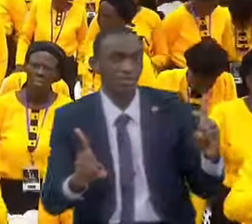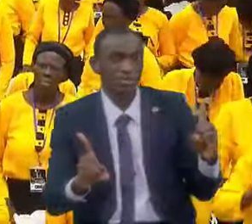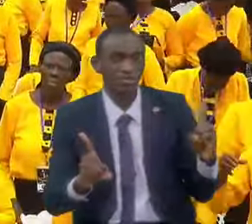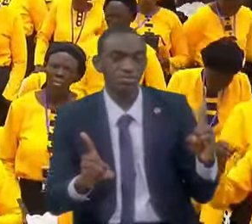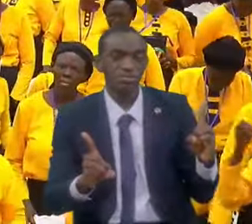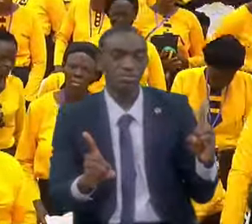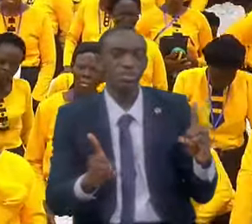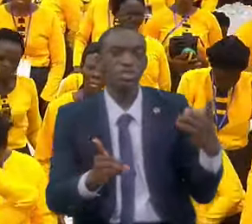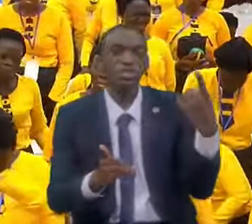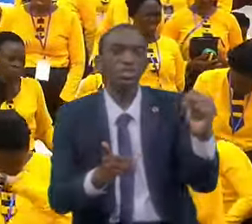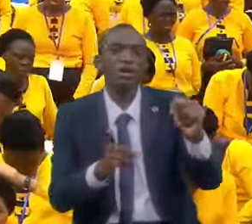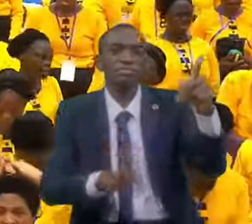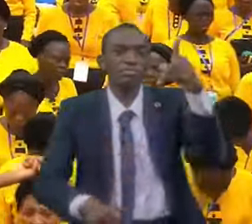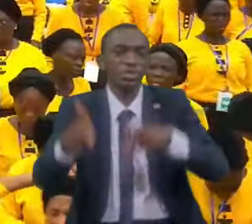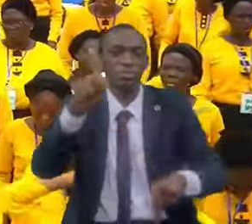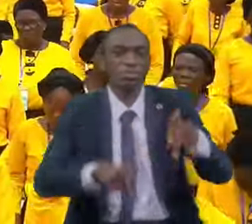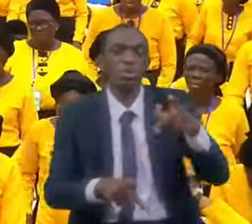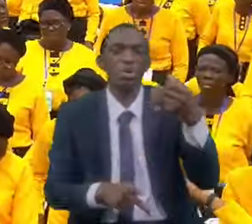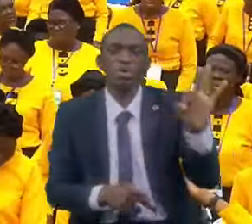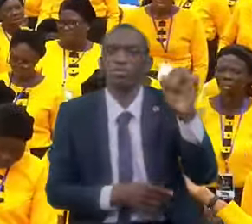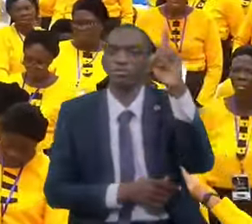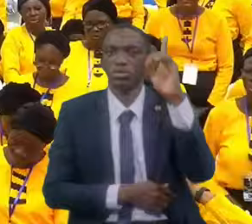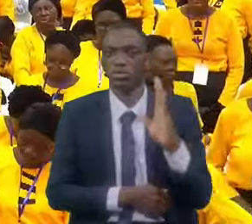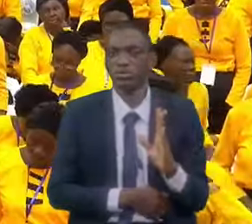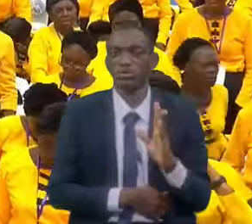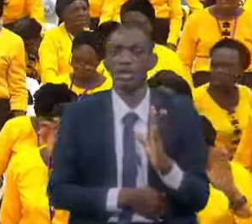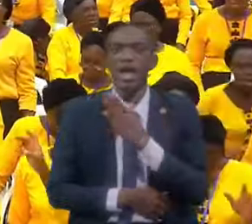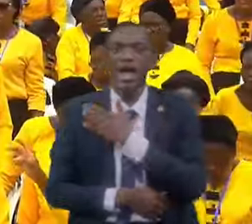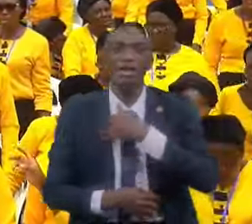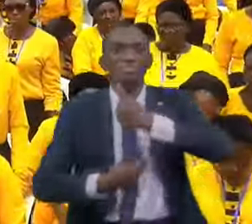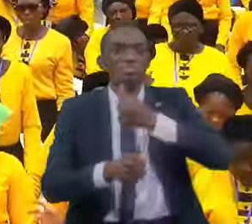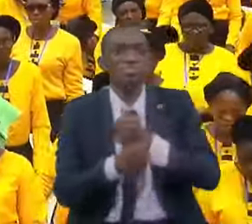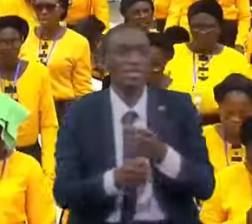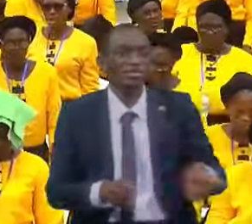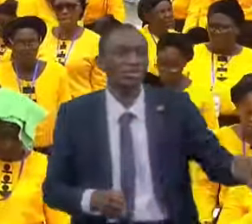the people of God and make them bold.